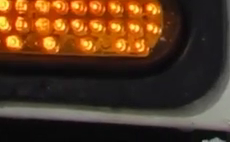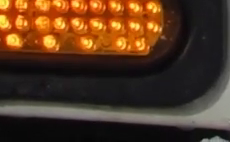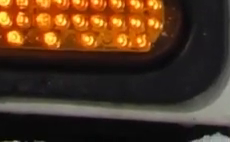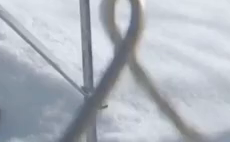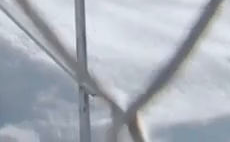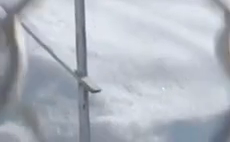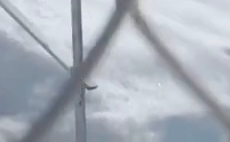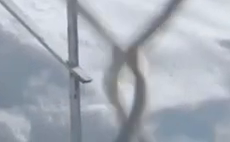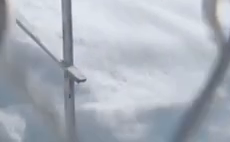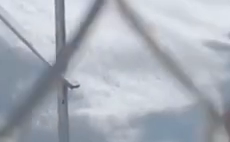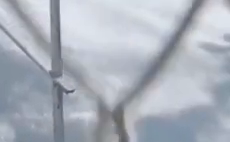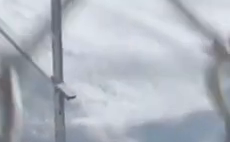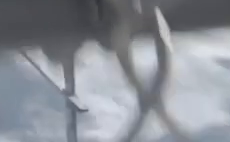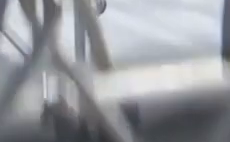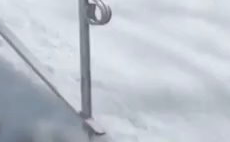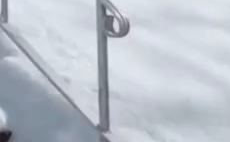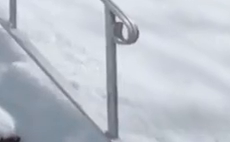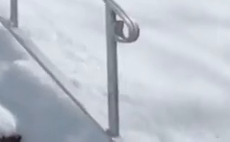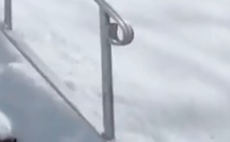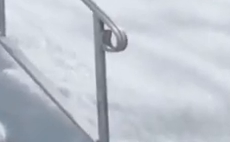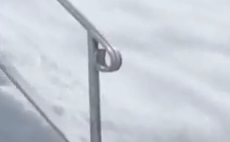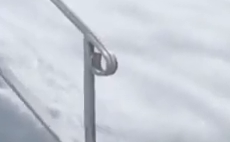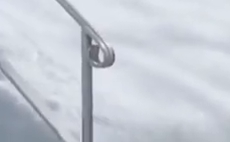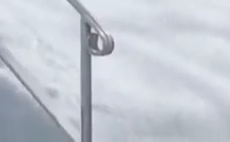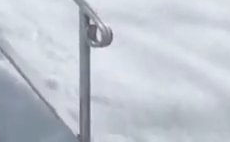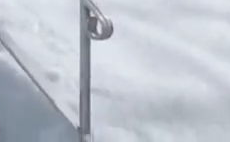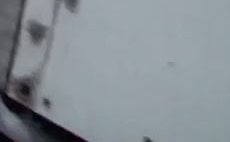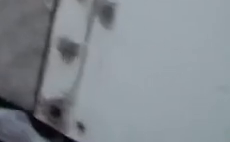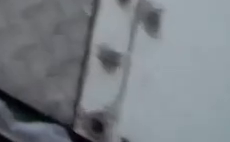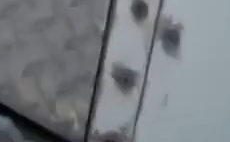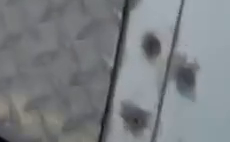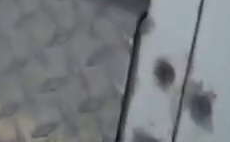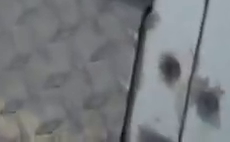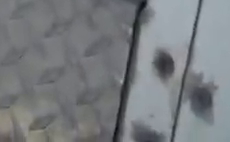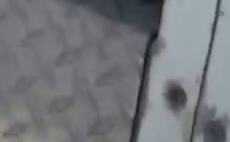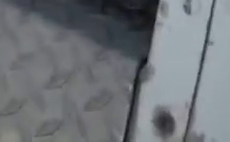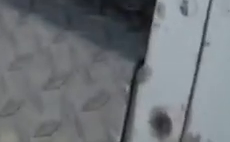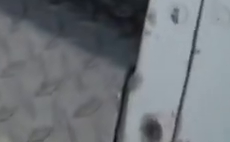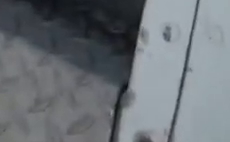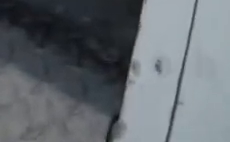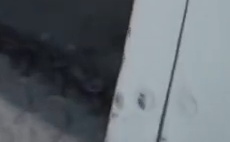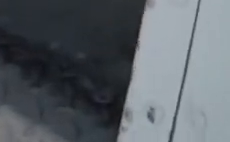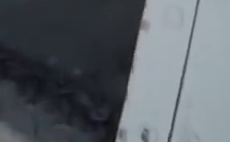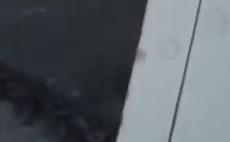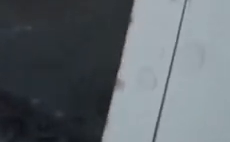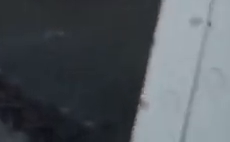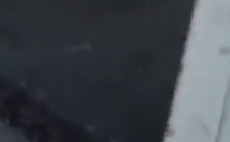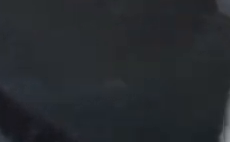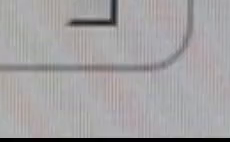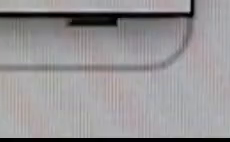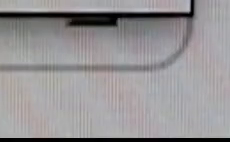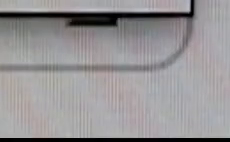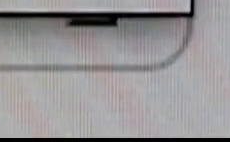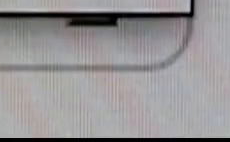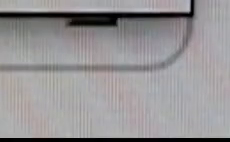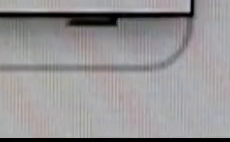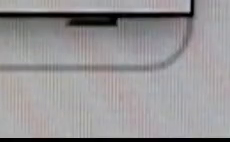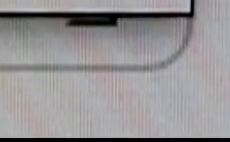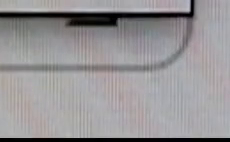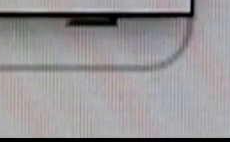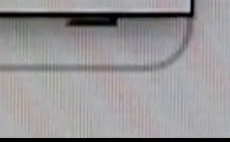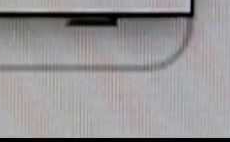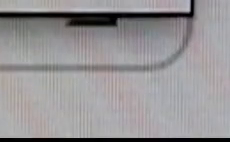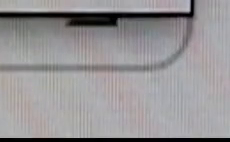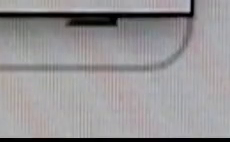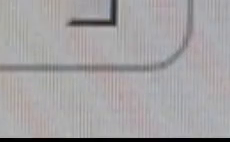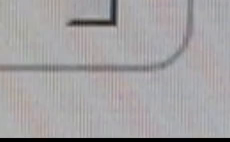mile to the destination to deliver. We have Federal Express, who drops off parcels. You purchase the